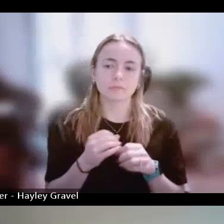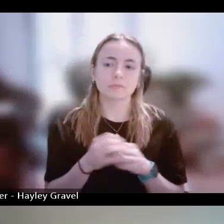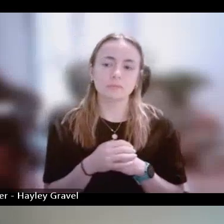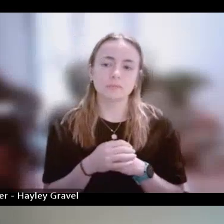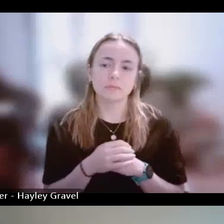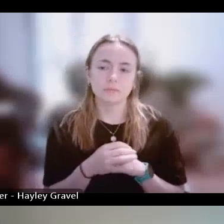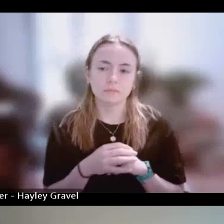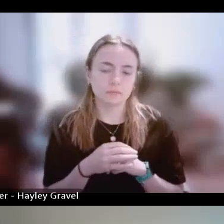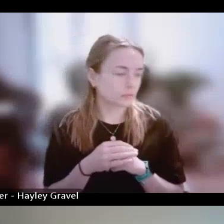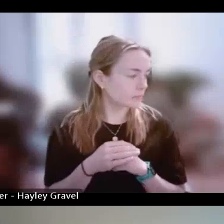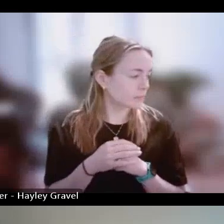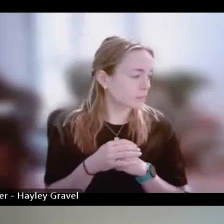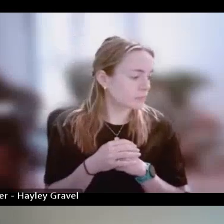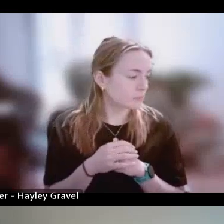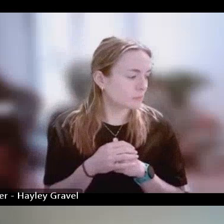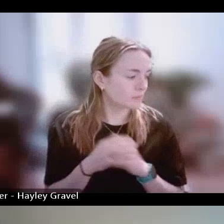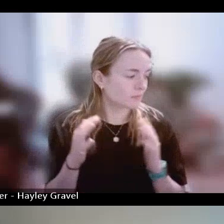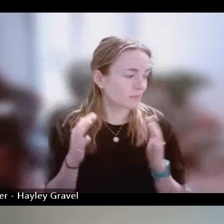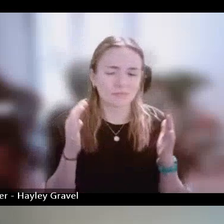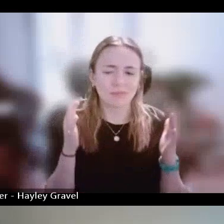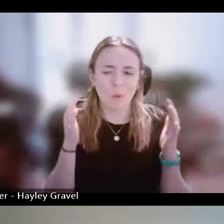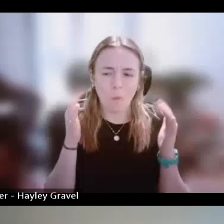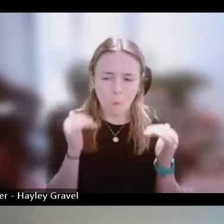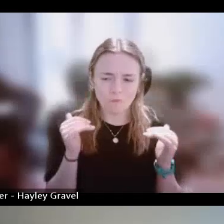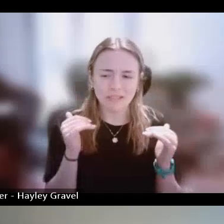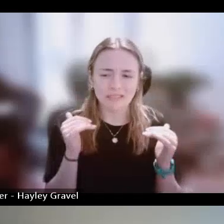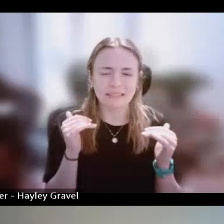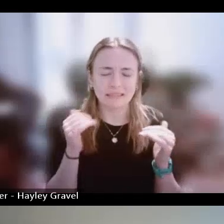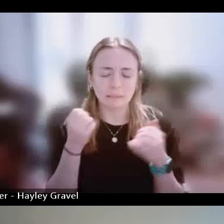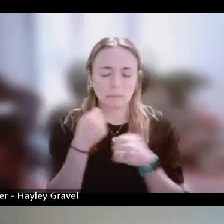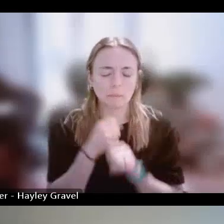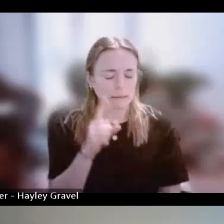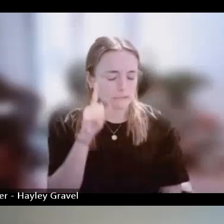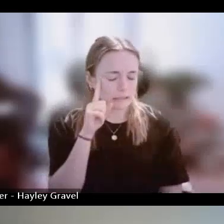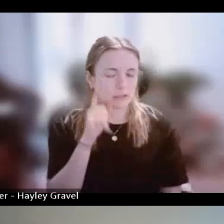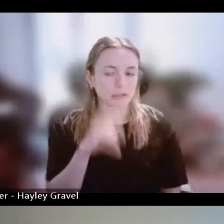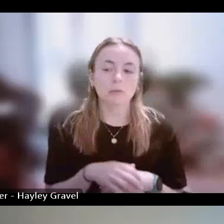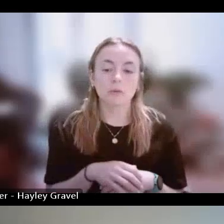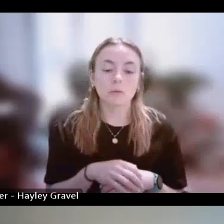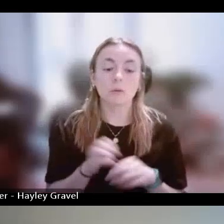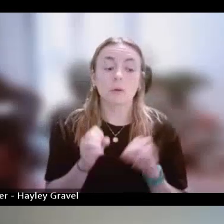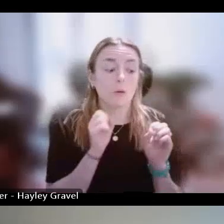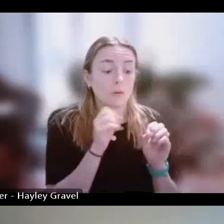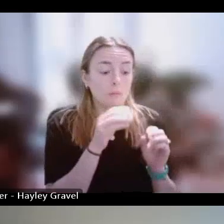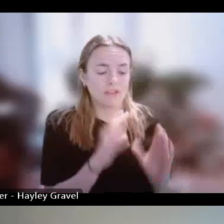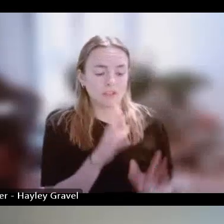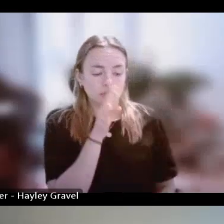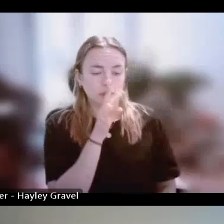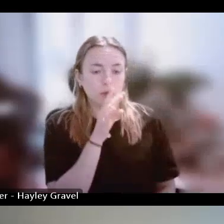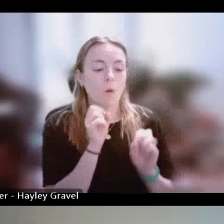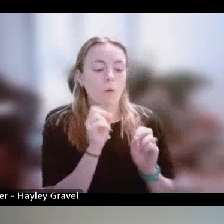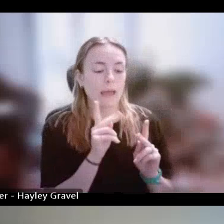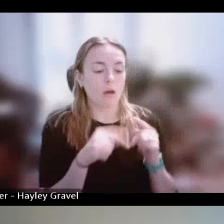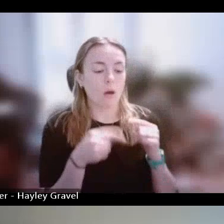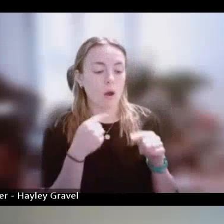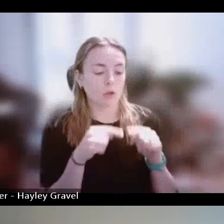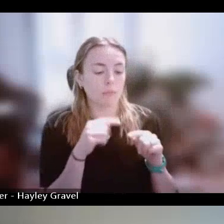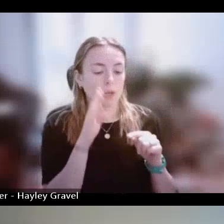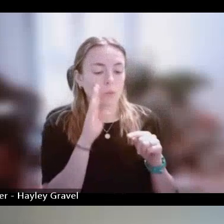beginning. Hopefully all that made sense. Okay, so your argument section is going to focus on